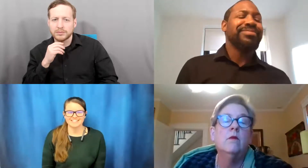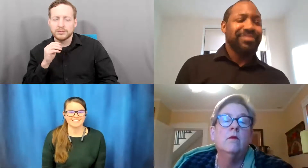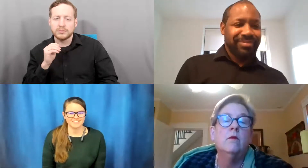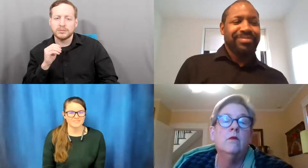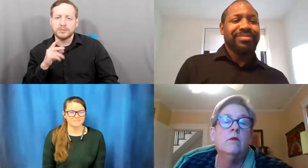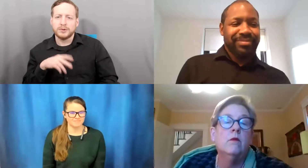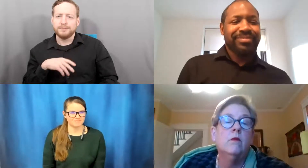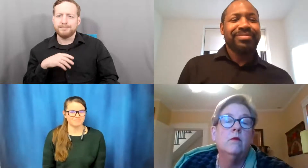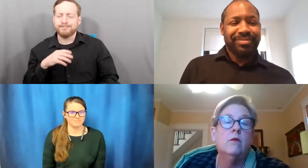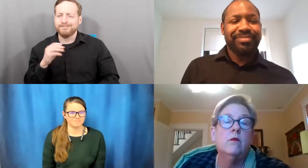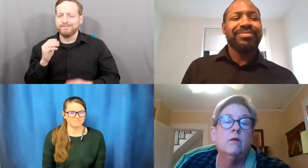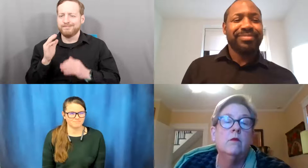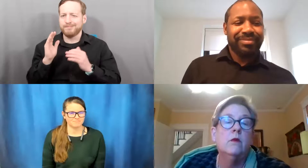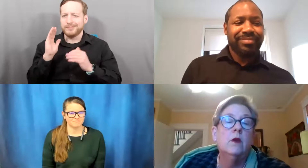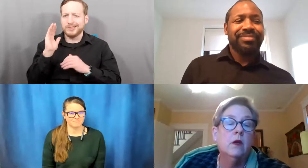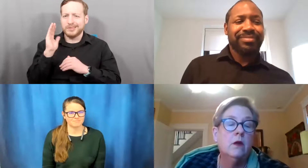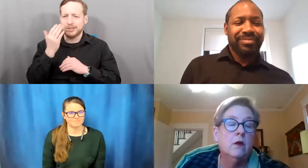I see, yeah.